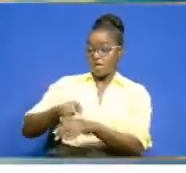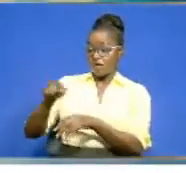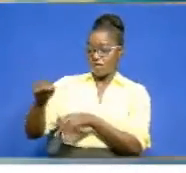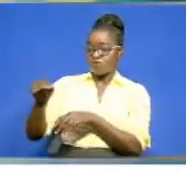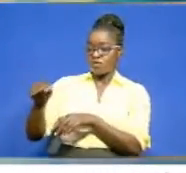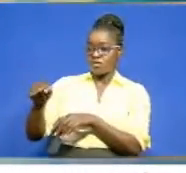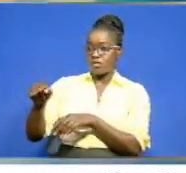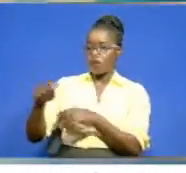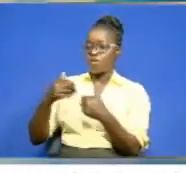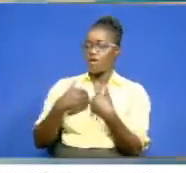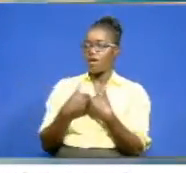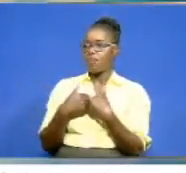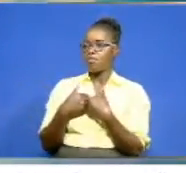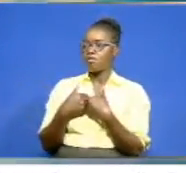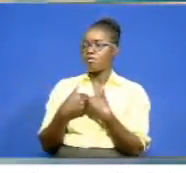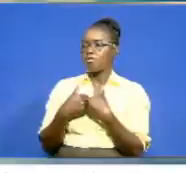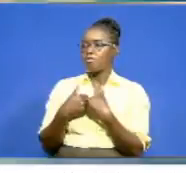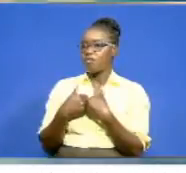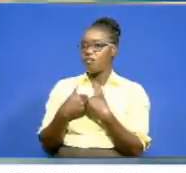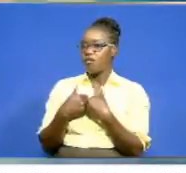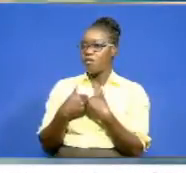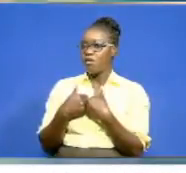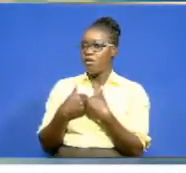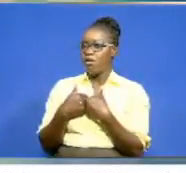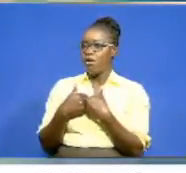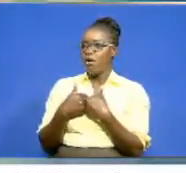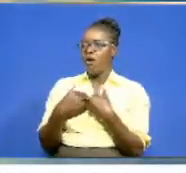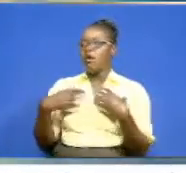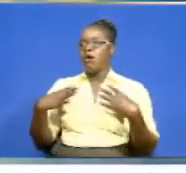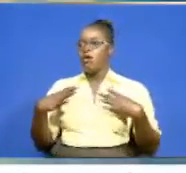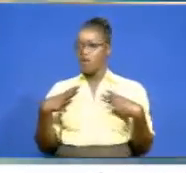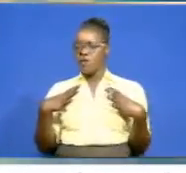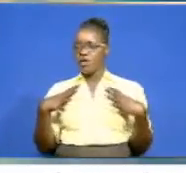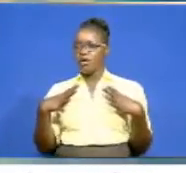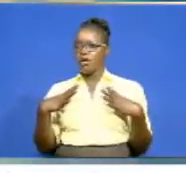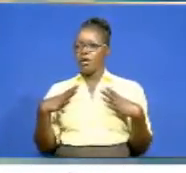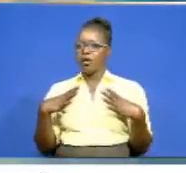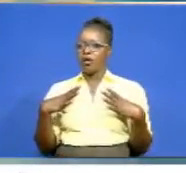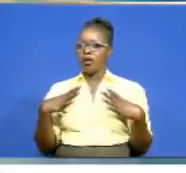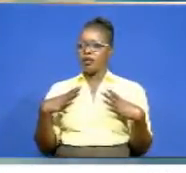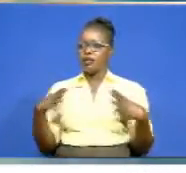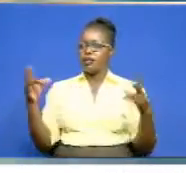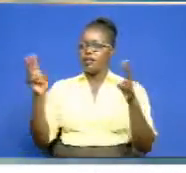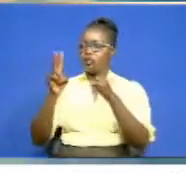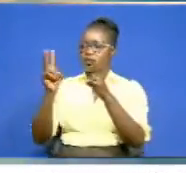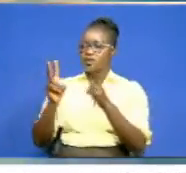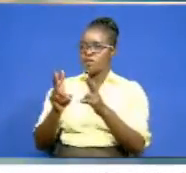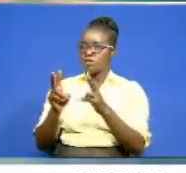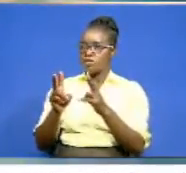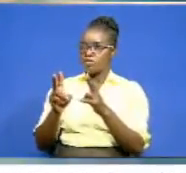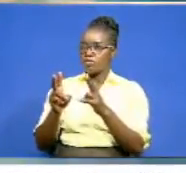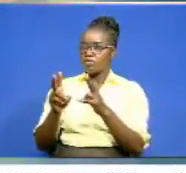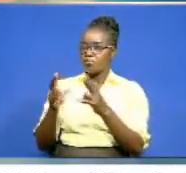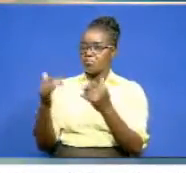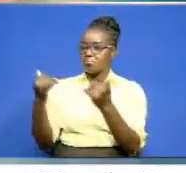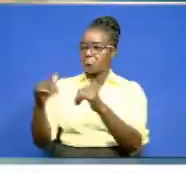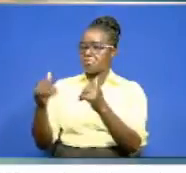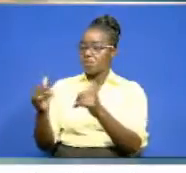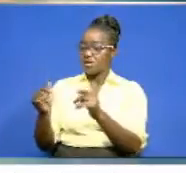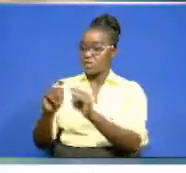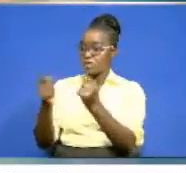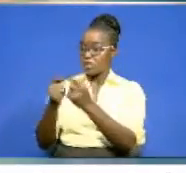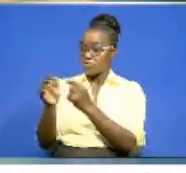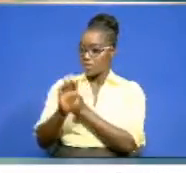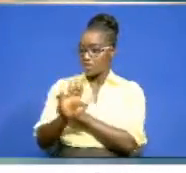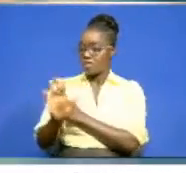mm-hmm, we will have a break. They will have breaks from their leagues. So what we need to do